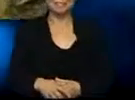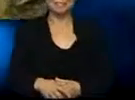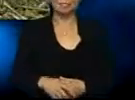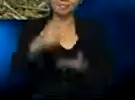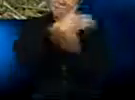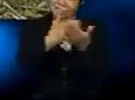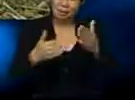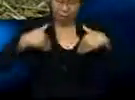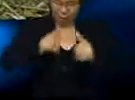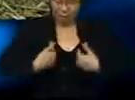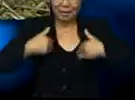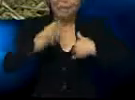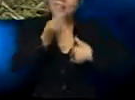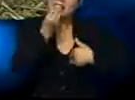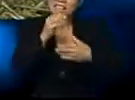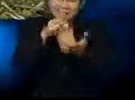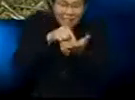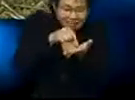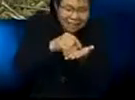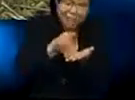Some animals eat seeds.